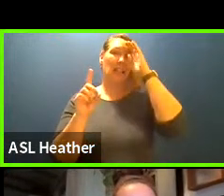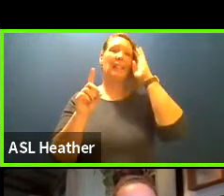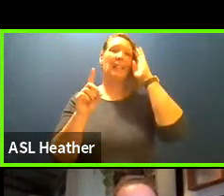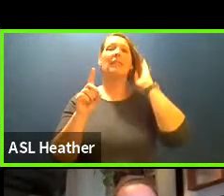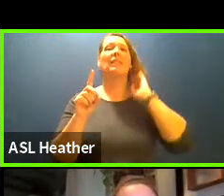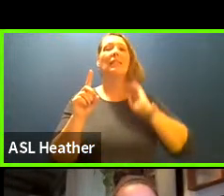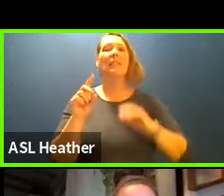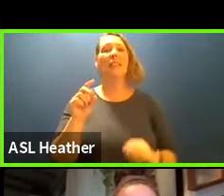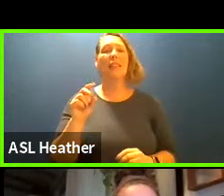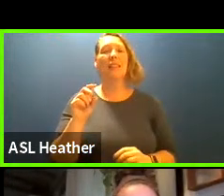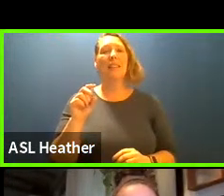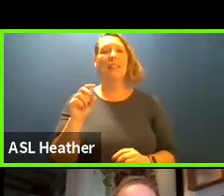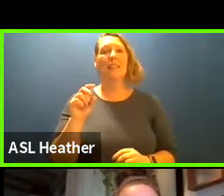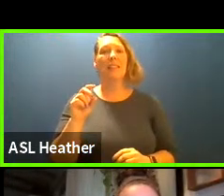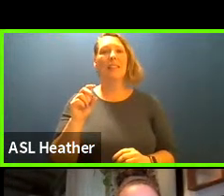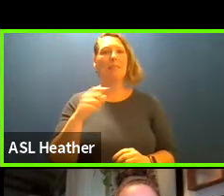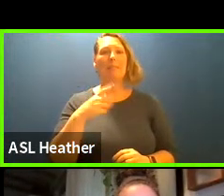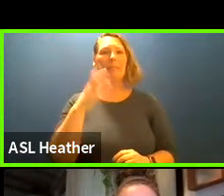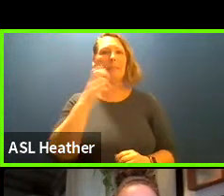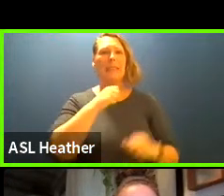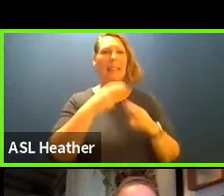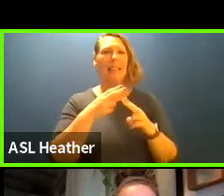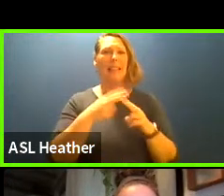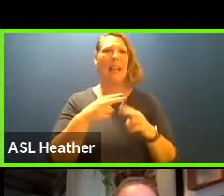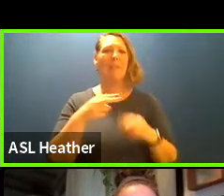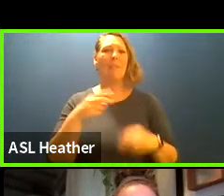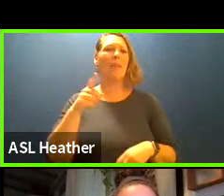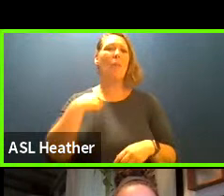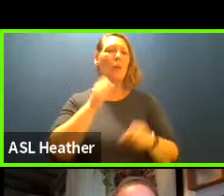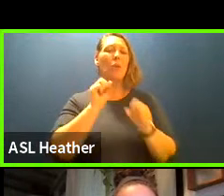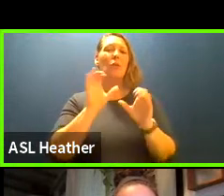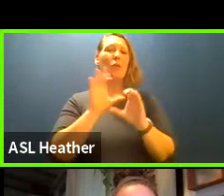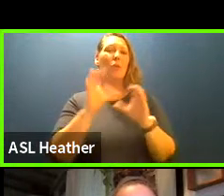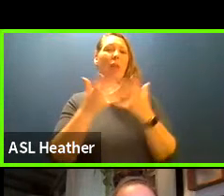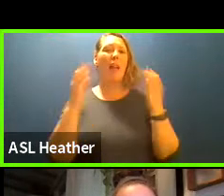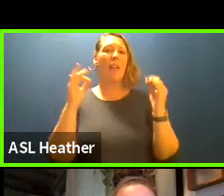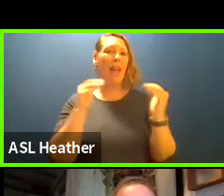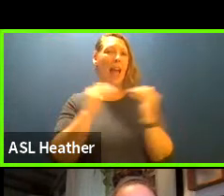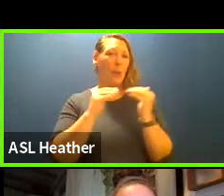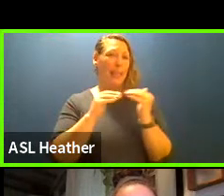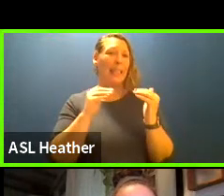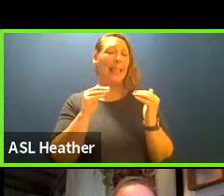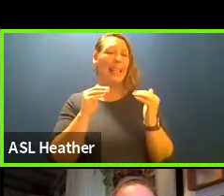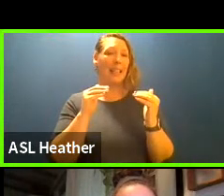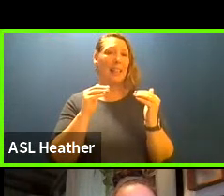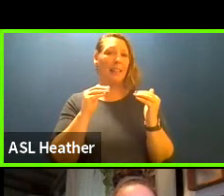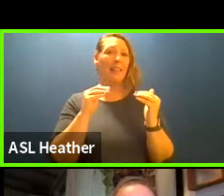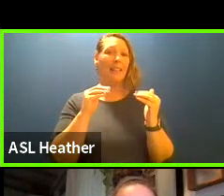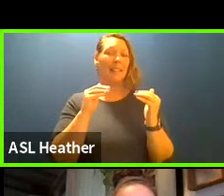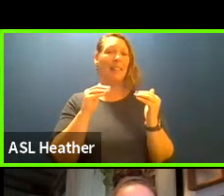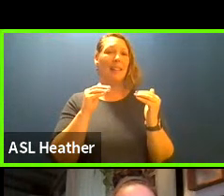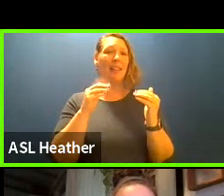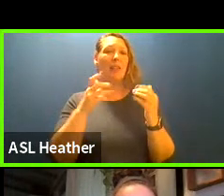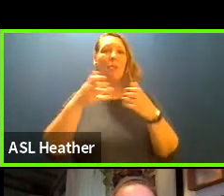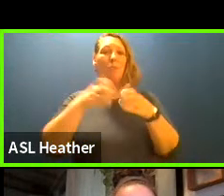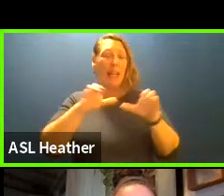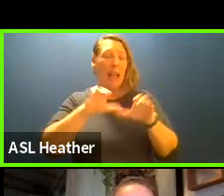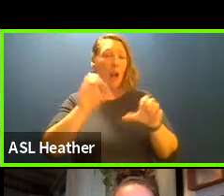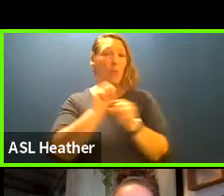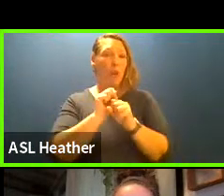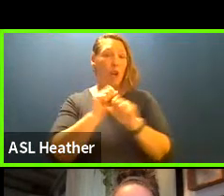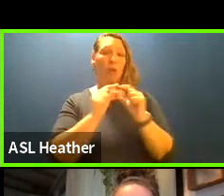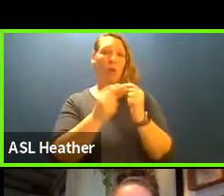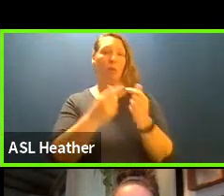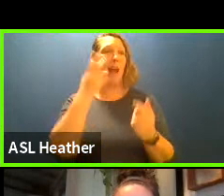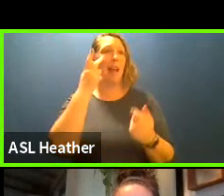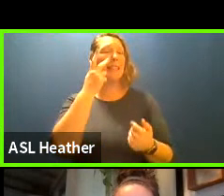a lot of equity assessments and works, and even in my breakout room, and looking at the maps that I noted,